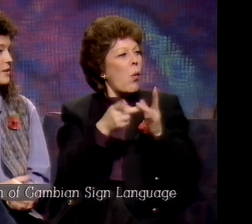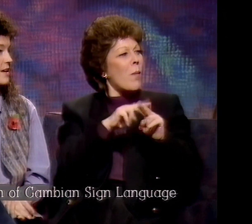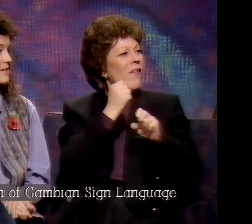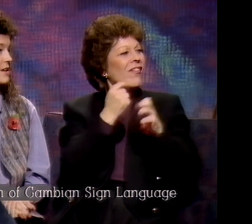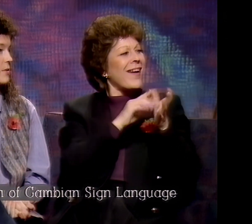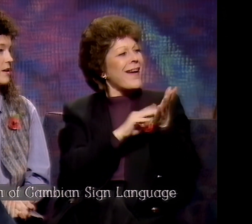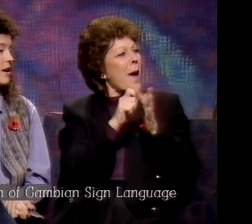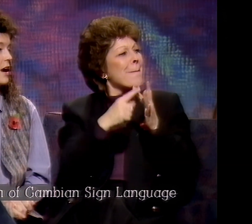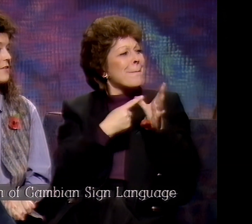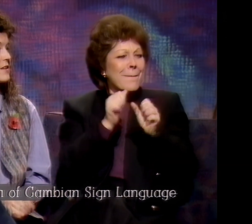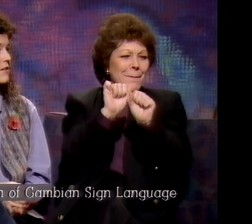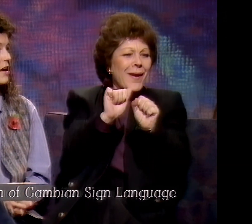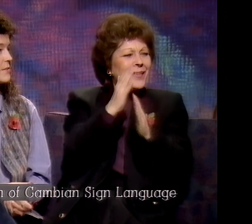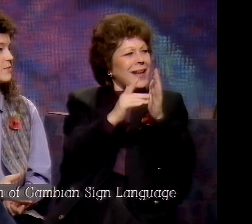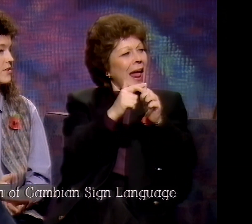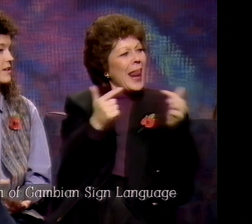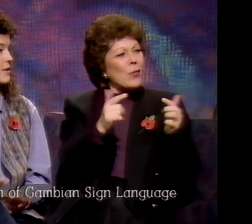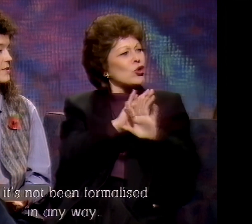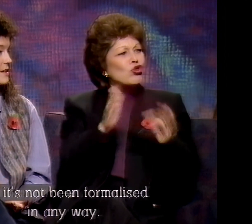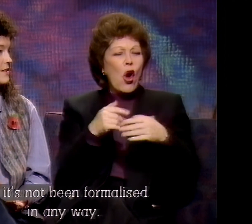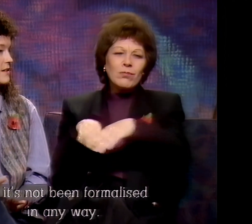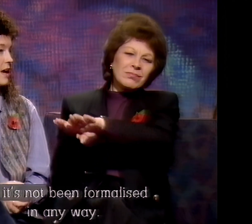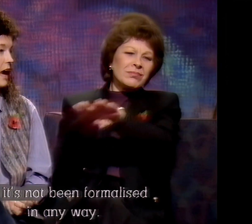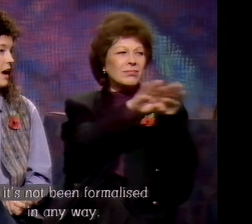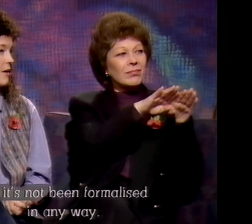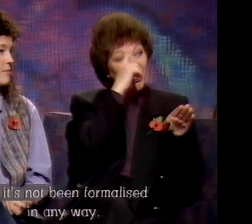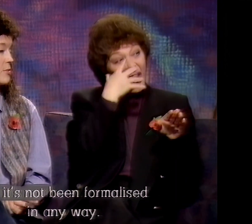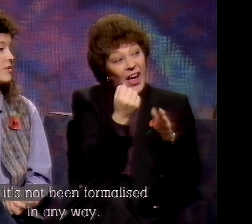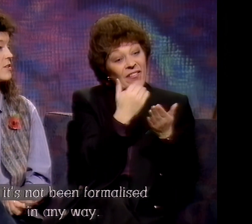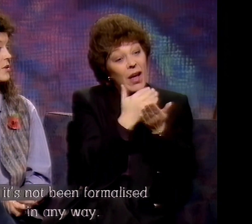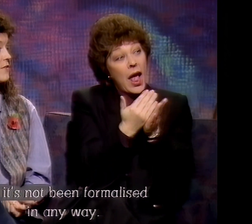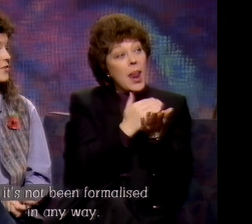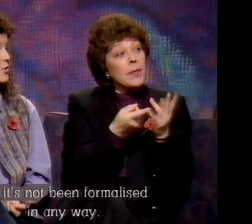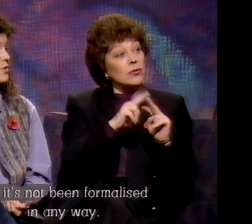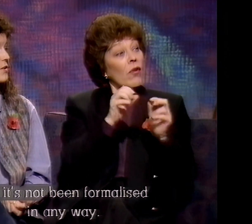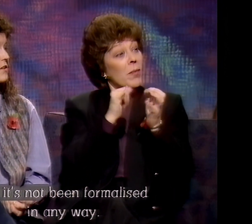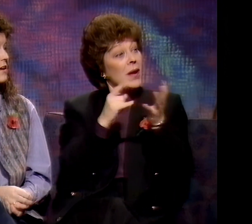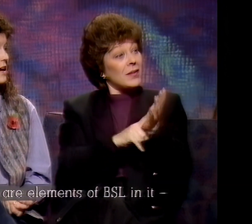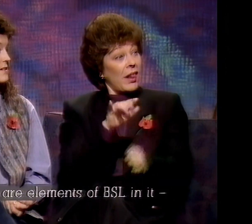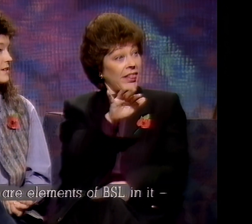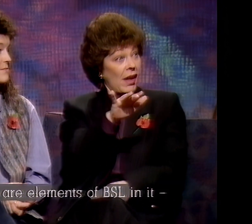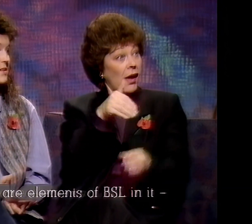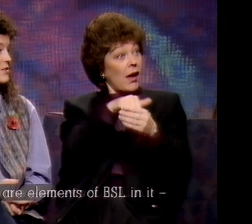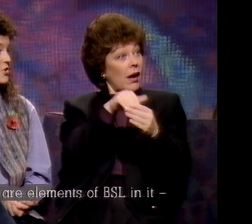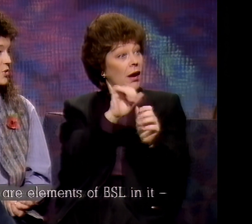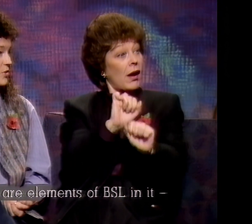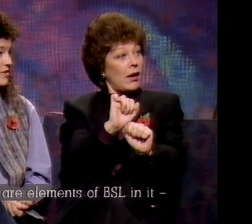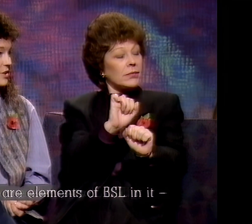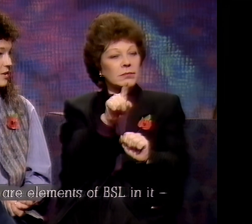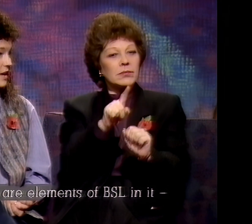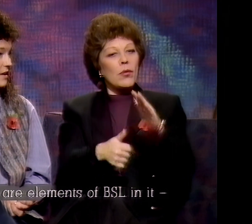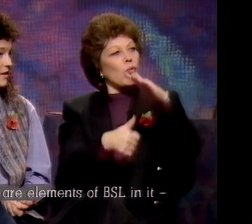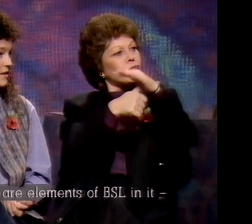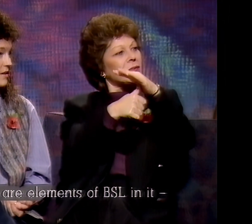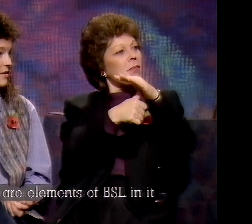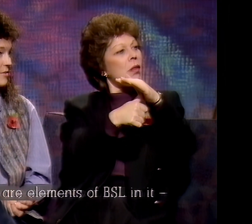formalised in any way. I think there are elements of British Sign Language in it. The principal of the school has been on a short course in